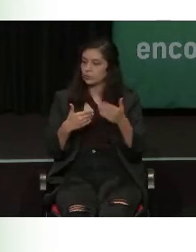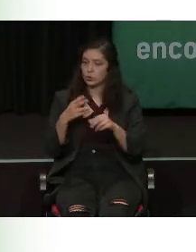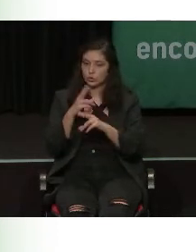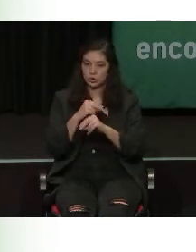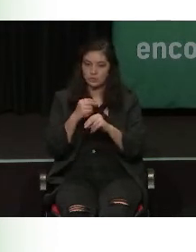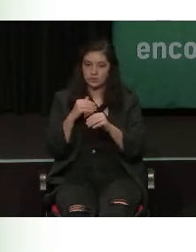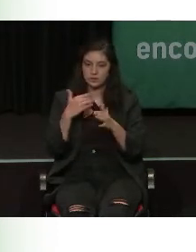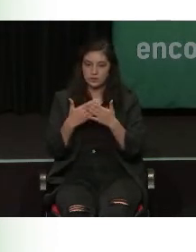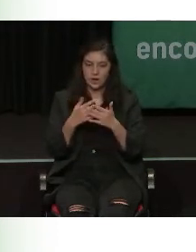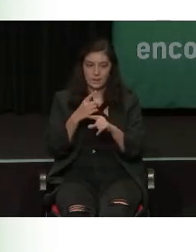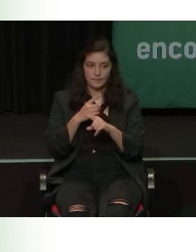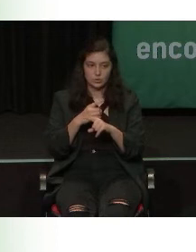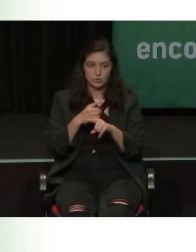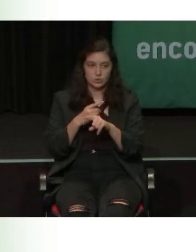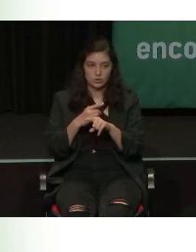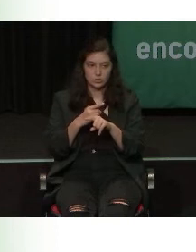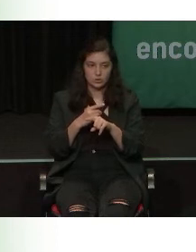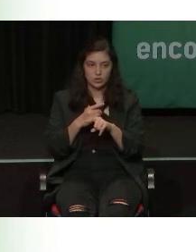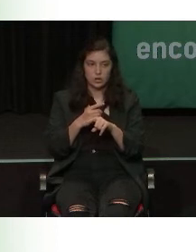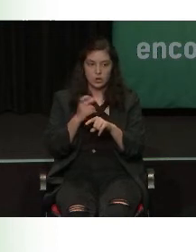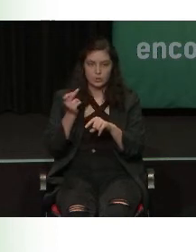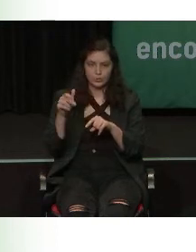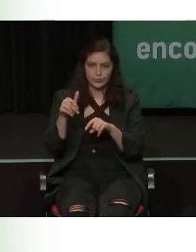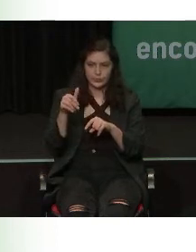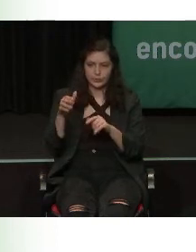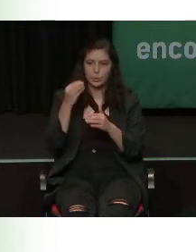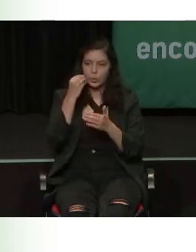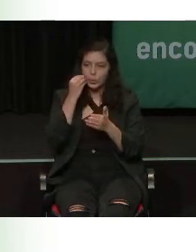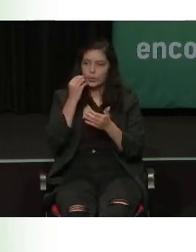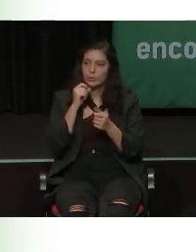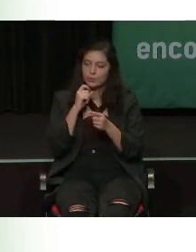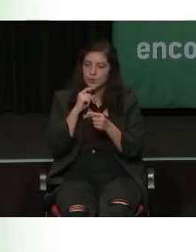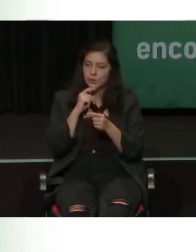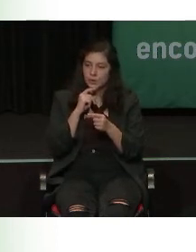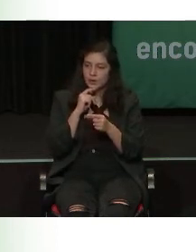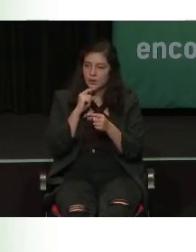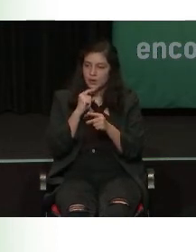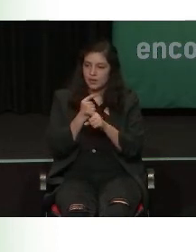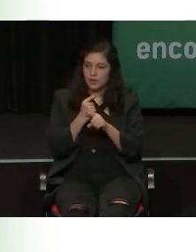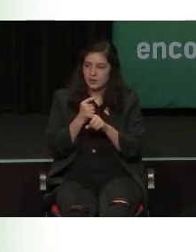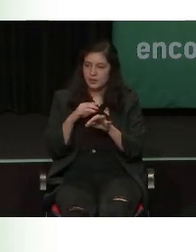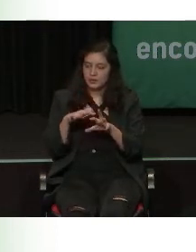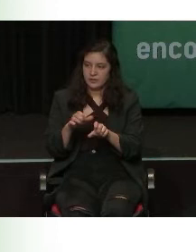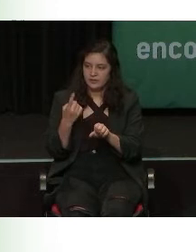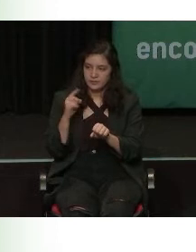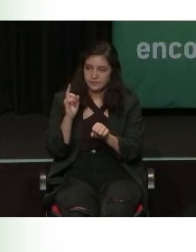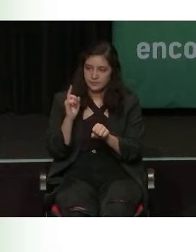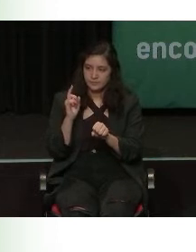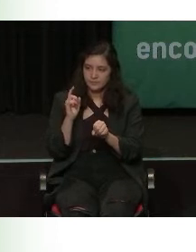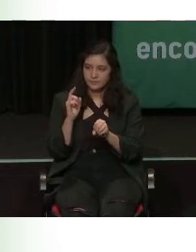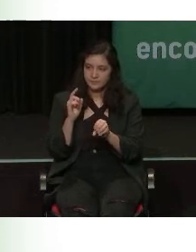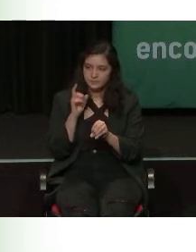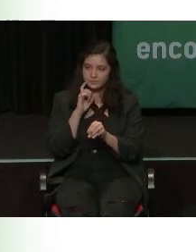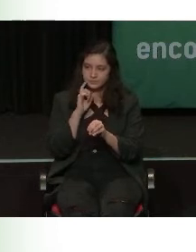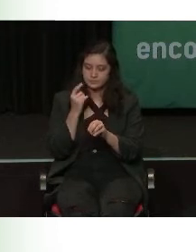the same after a few months or few years? How can we find a non-invasive, no